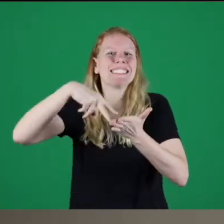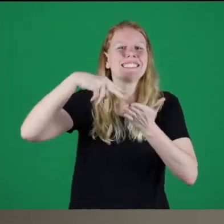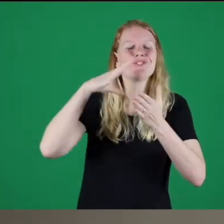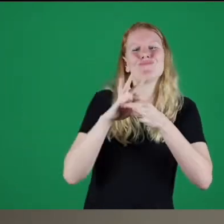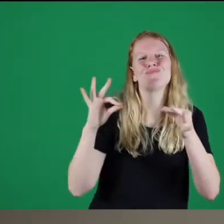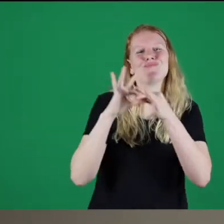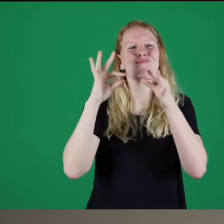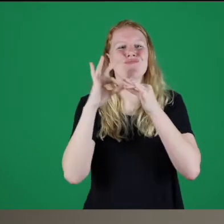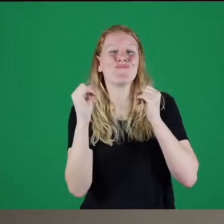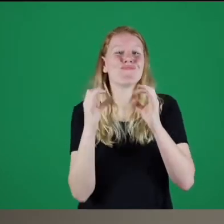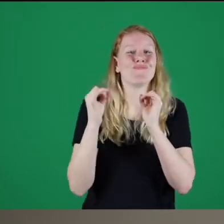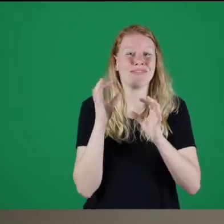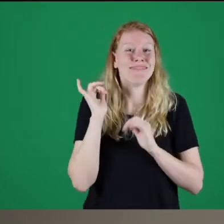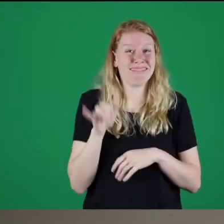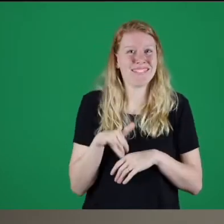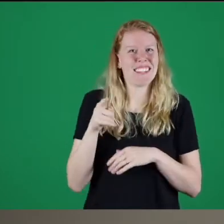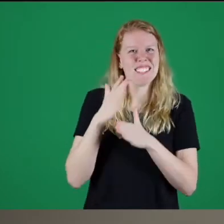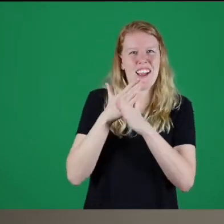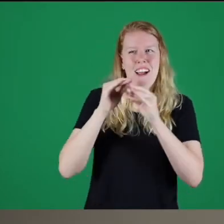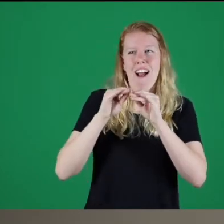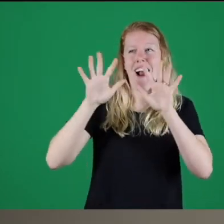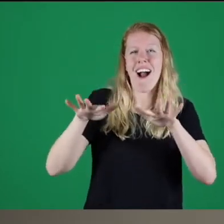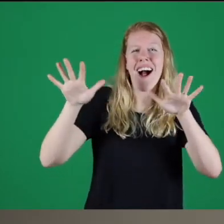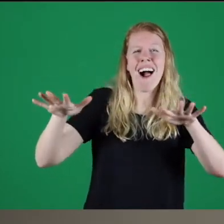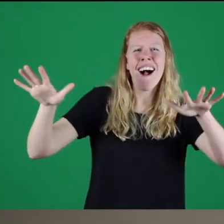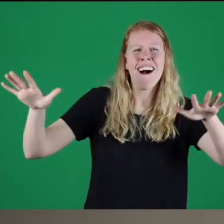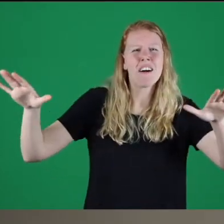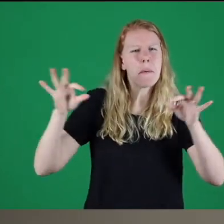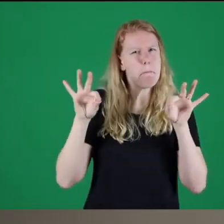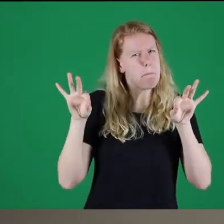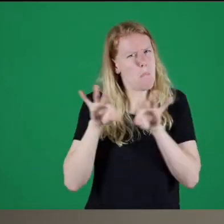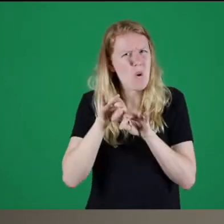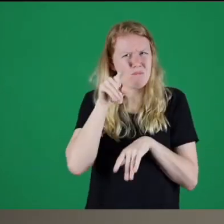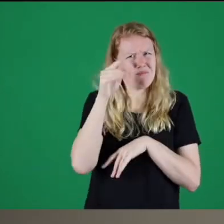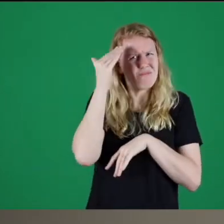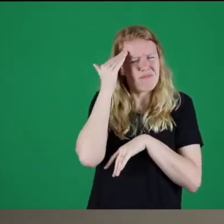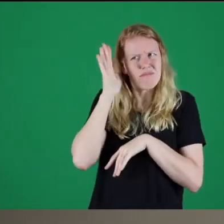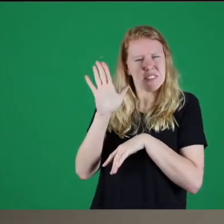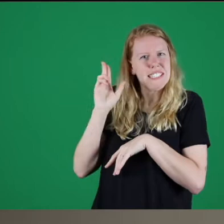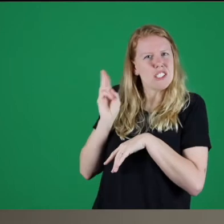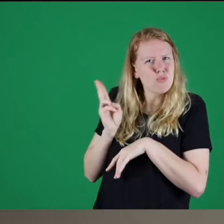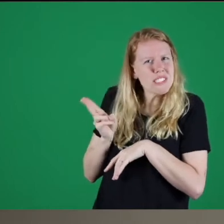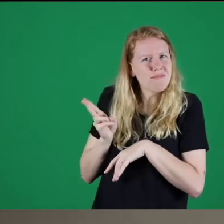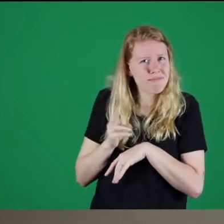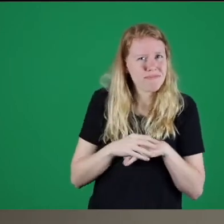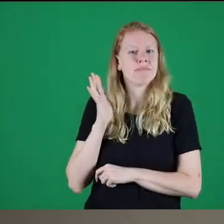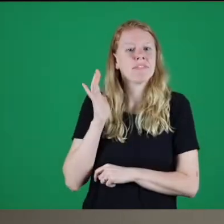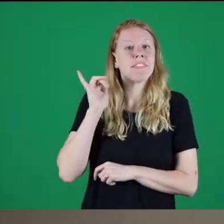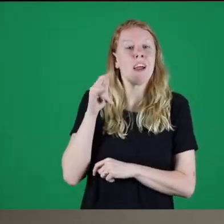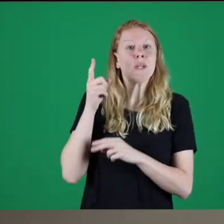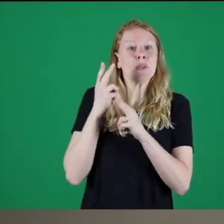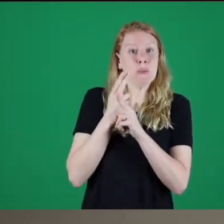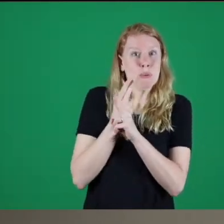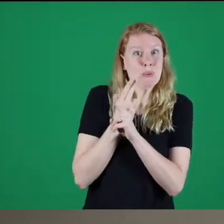stories to transmit their history, to make sure that people have a knowledge of their past. And that's what they use. That craft